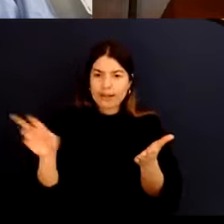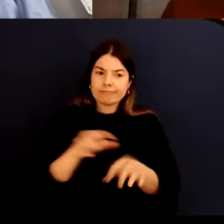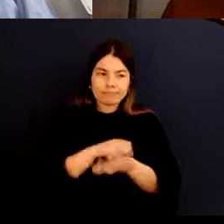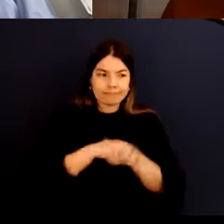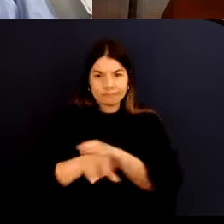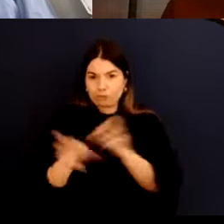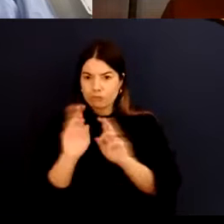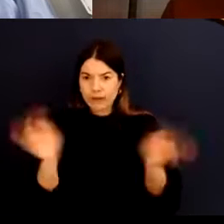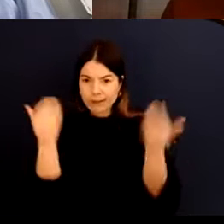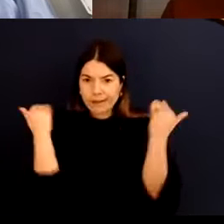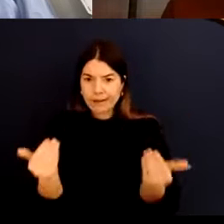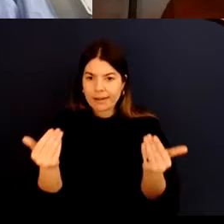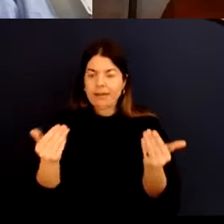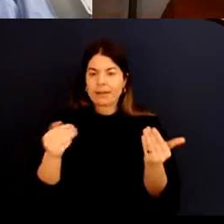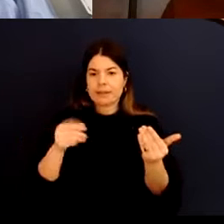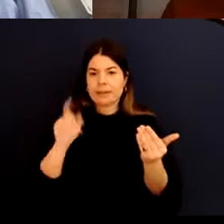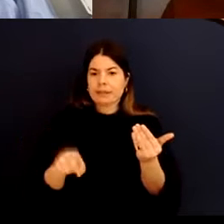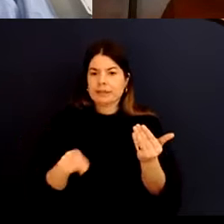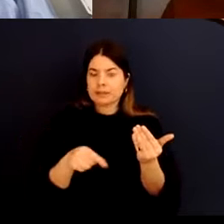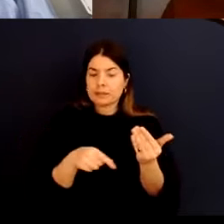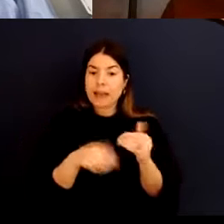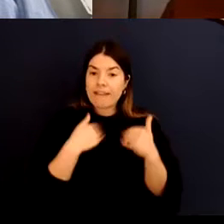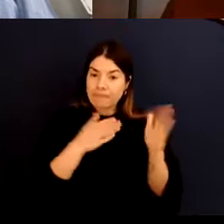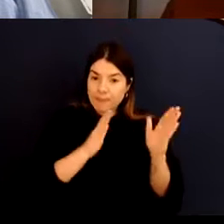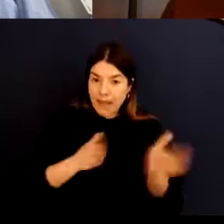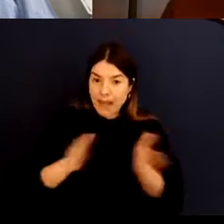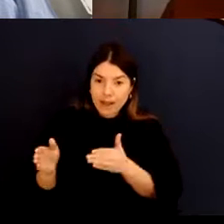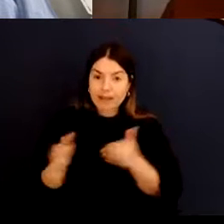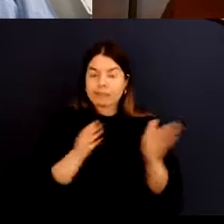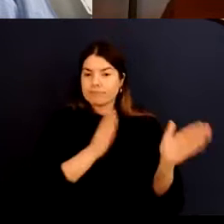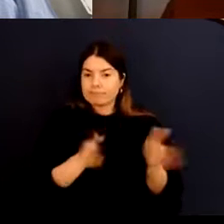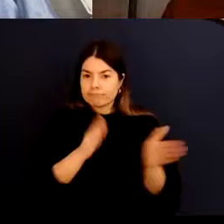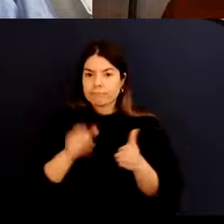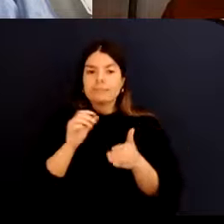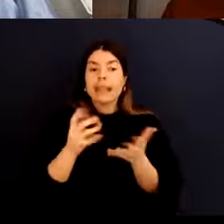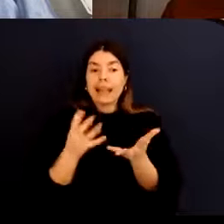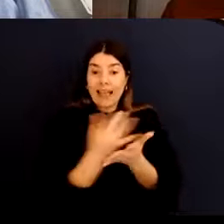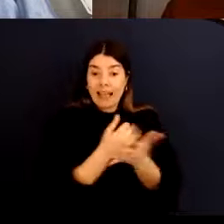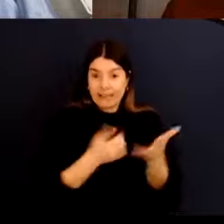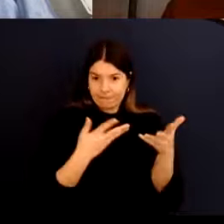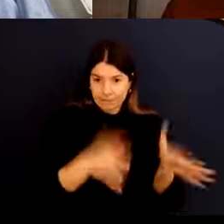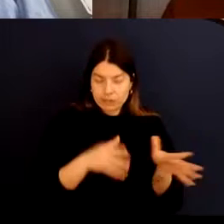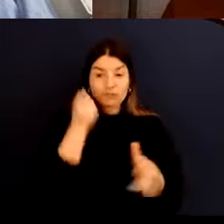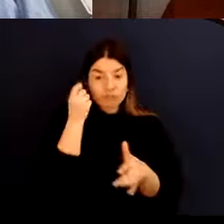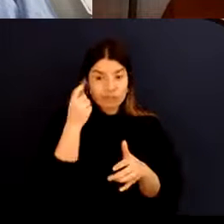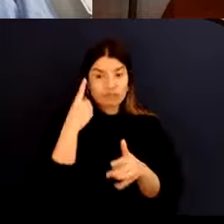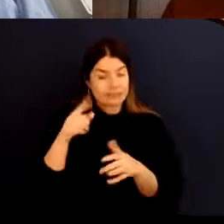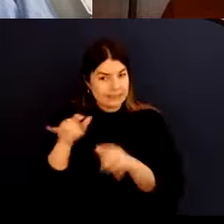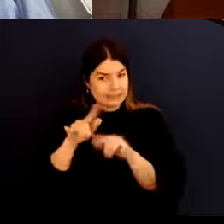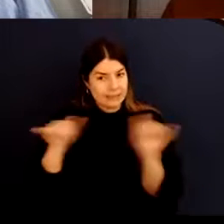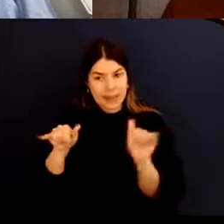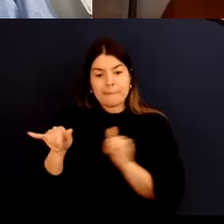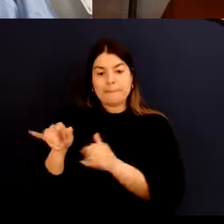this. And then make sure we have a plan of not just saying getting the data, but making sure the data is properly processed and